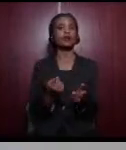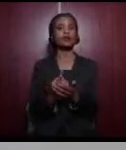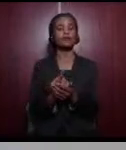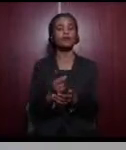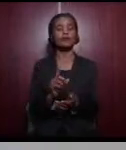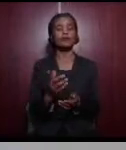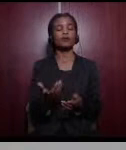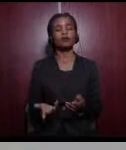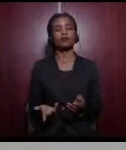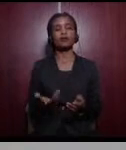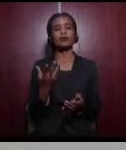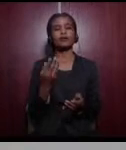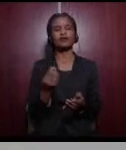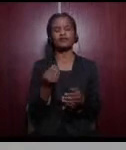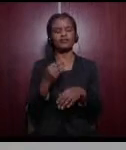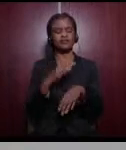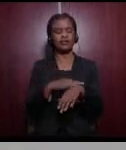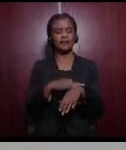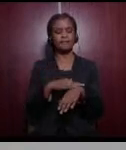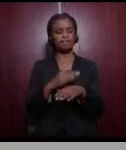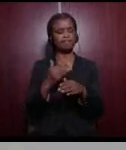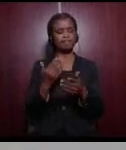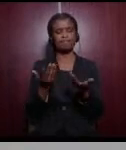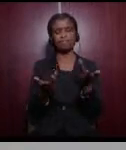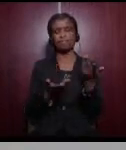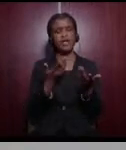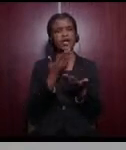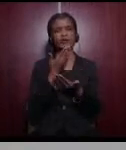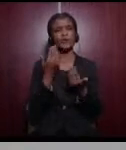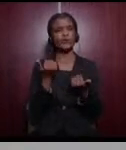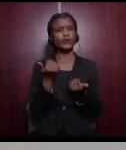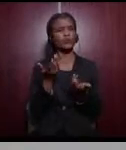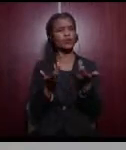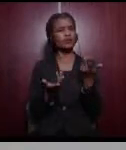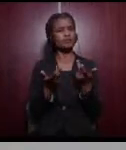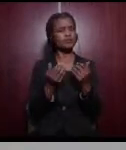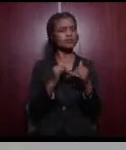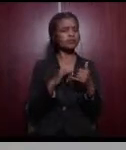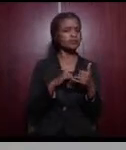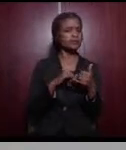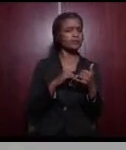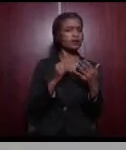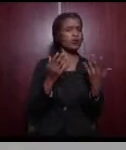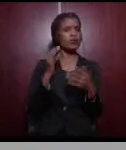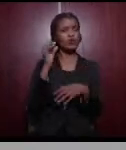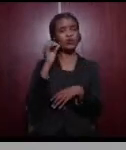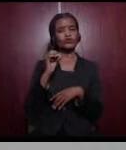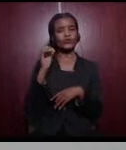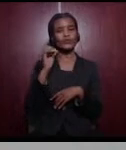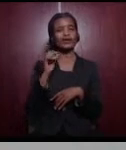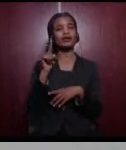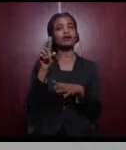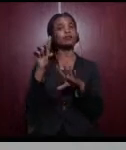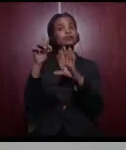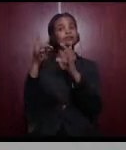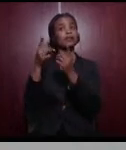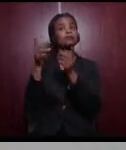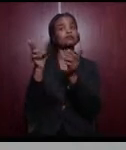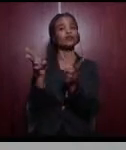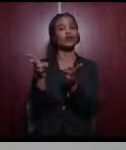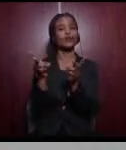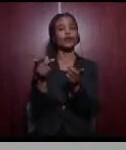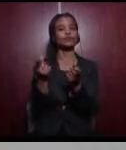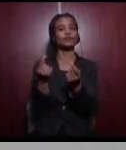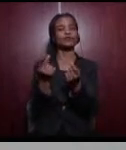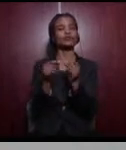don't just remember, or is it September or October, mo e leng hore department will then advertise hore batho ba